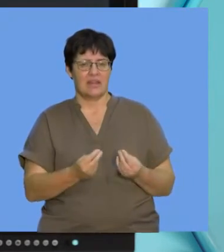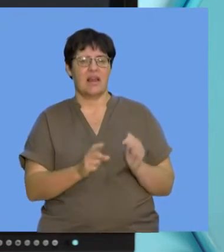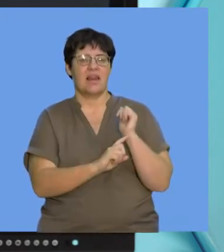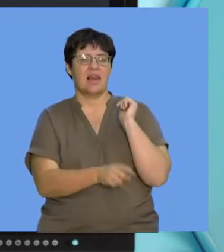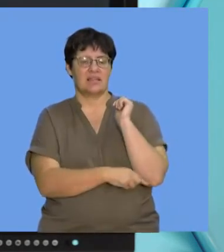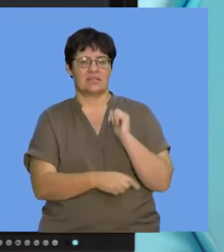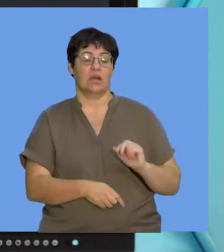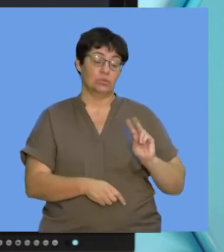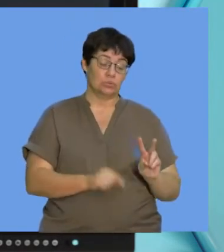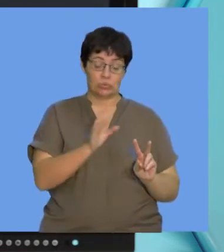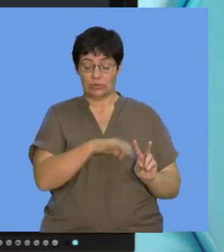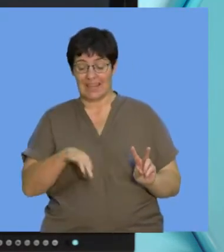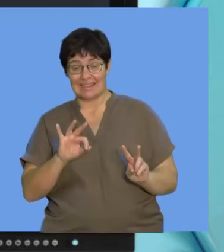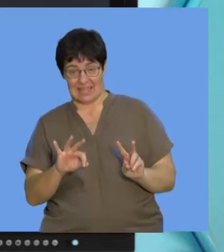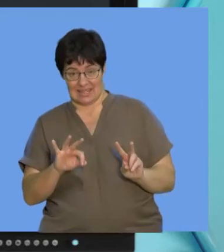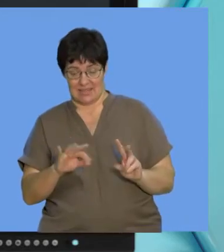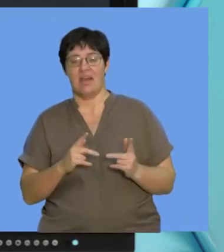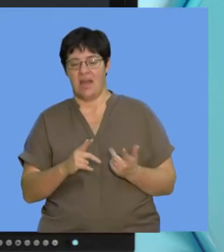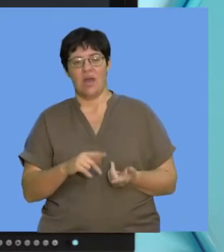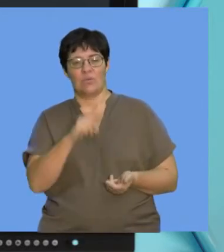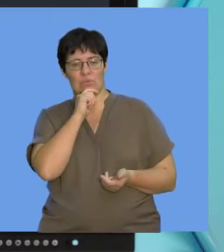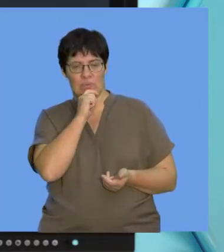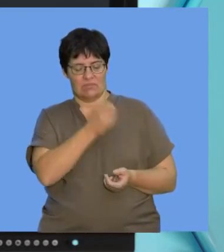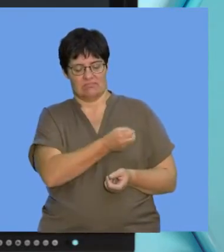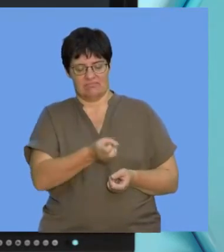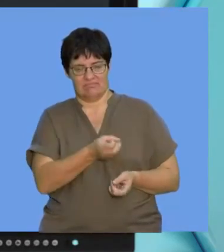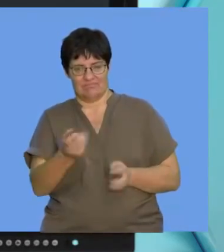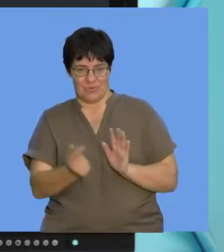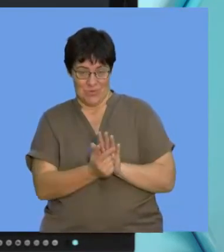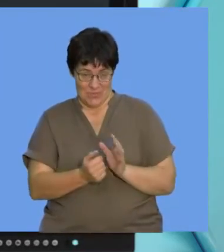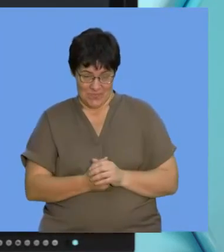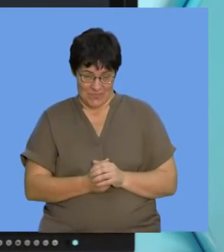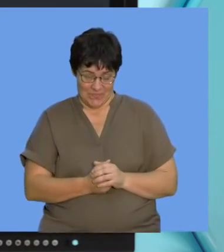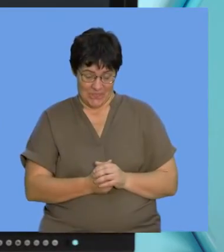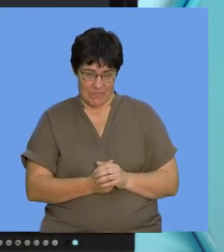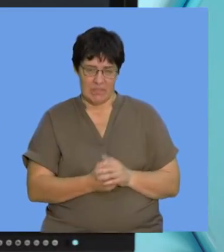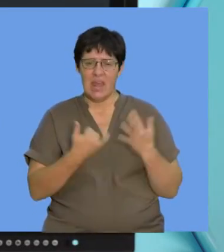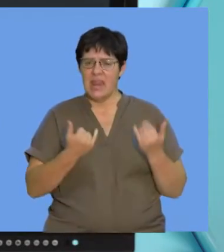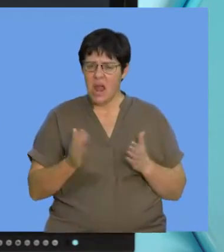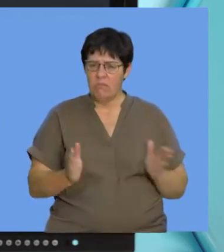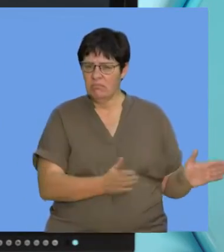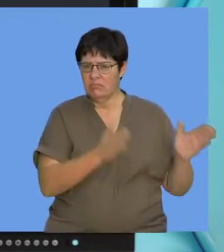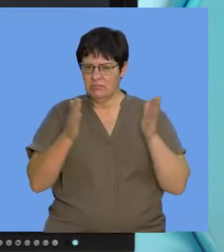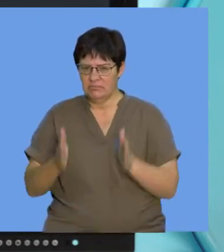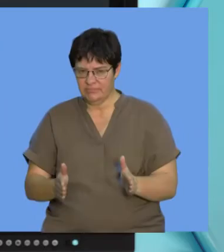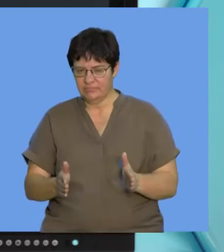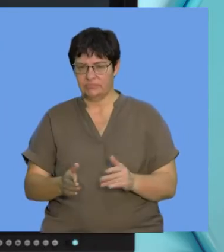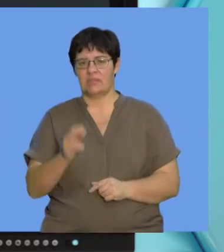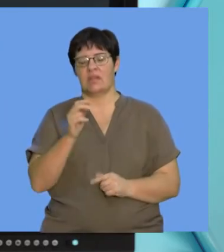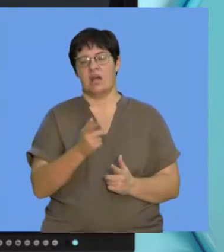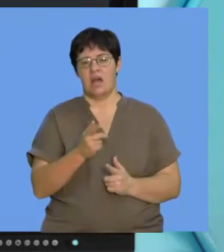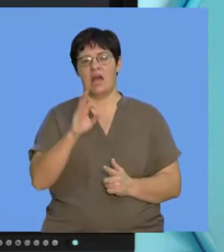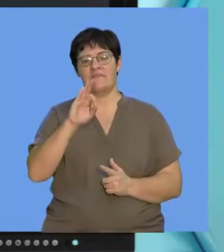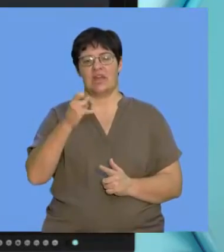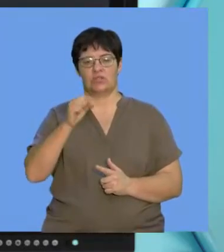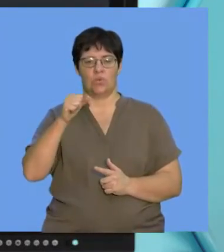was a binomial and a trinomial, and we're using the distributive law. Now we're going to look at the concept of factorization,